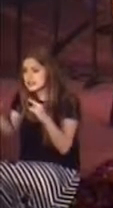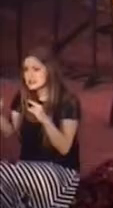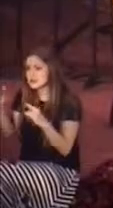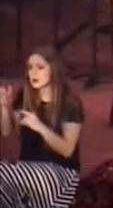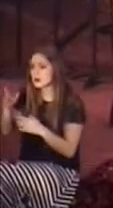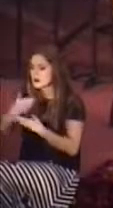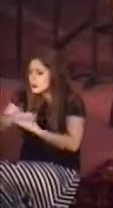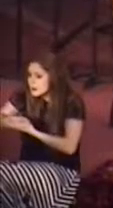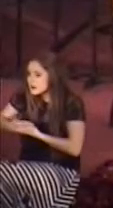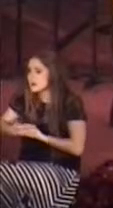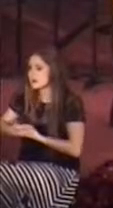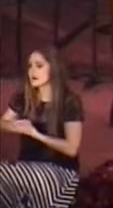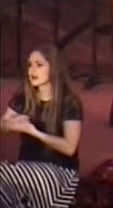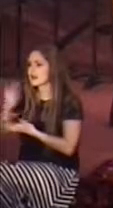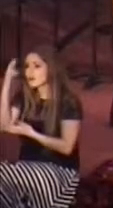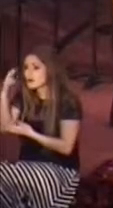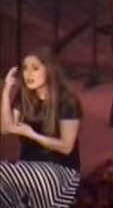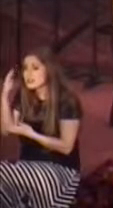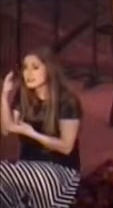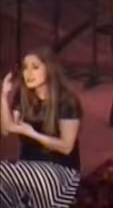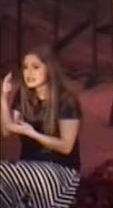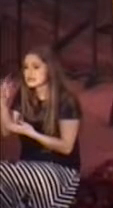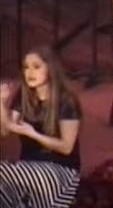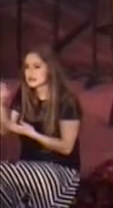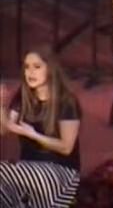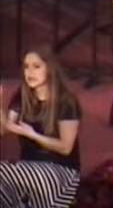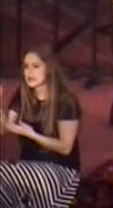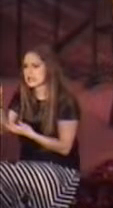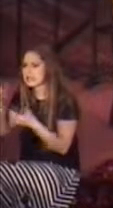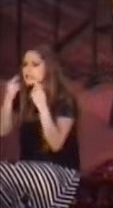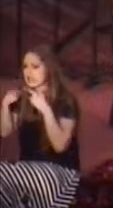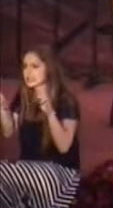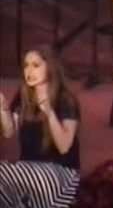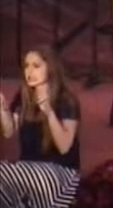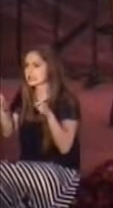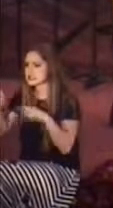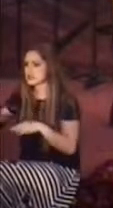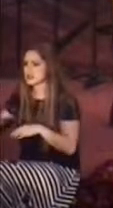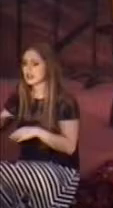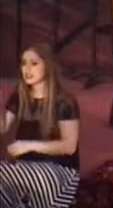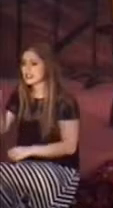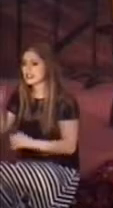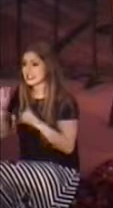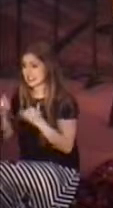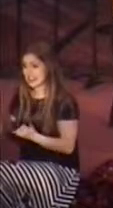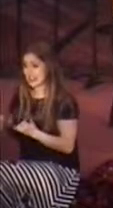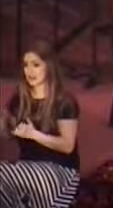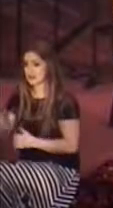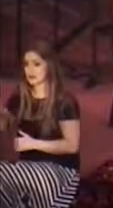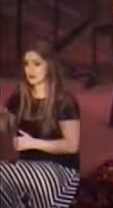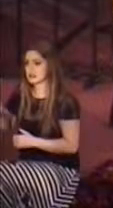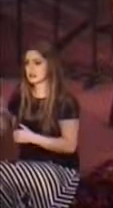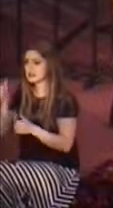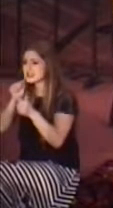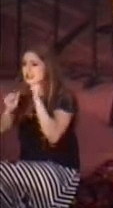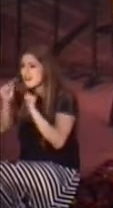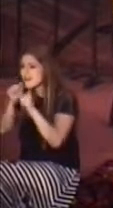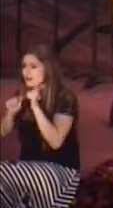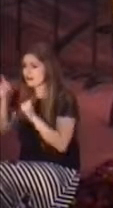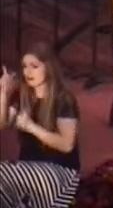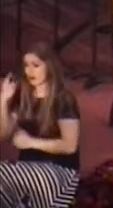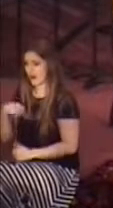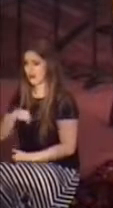and then realize that the innocence of that child now will have to suffer the brutality of a sacrifice for us.